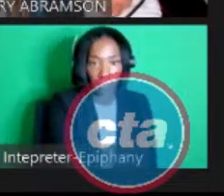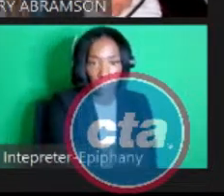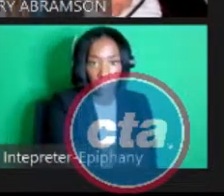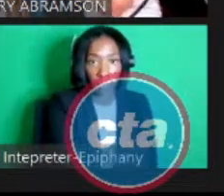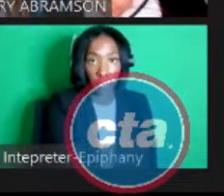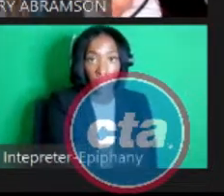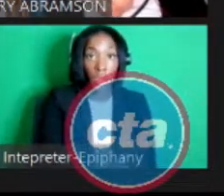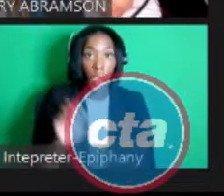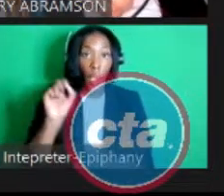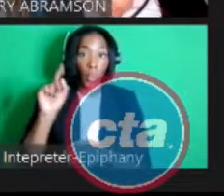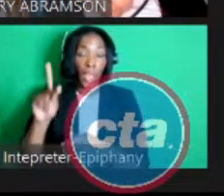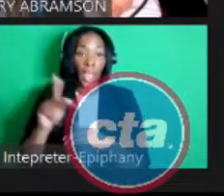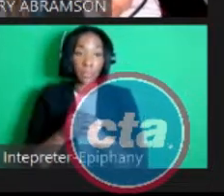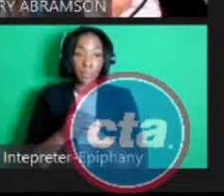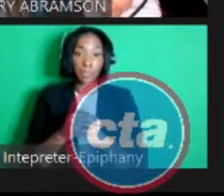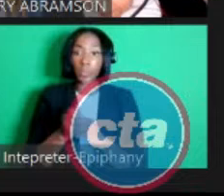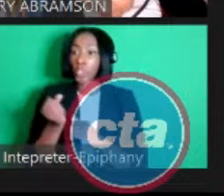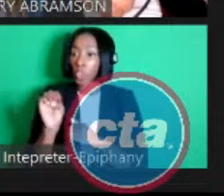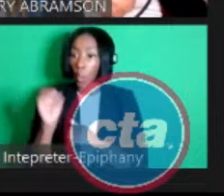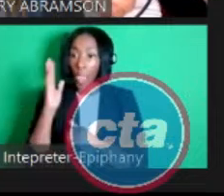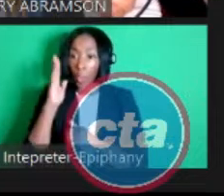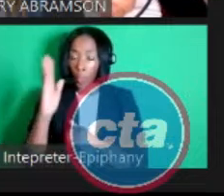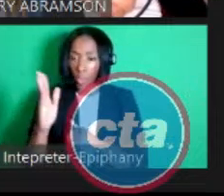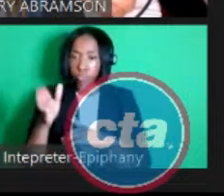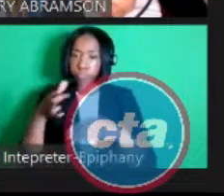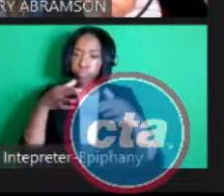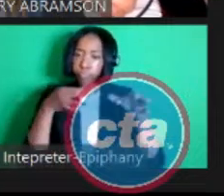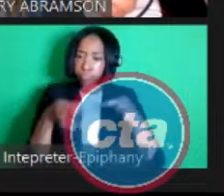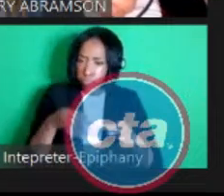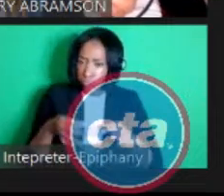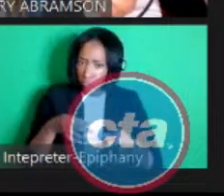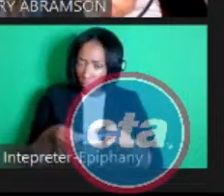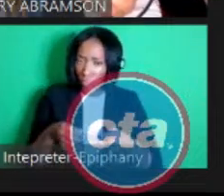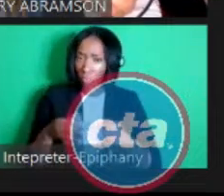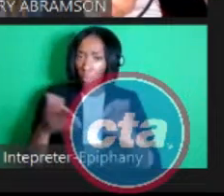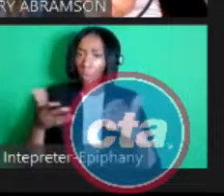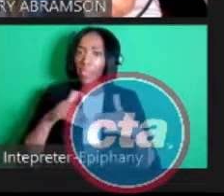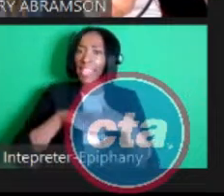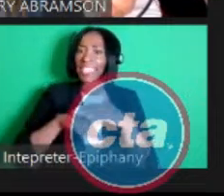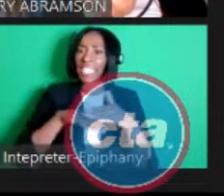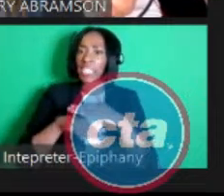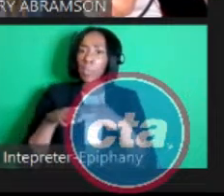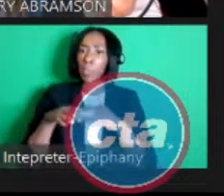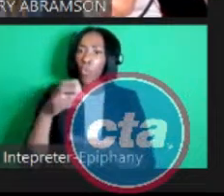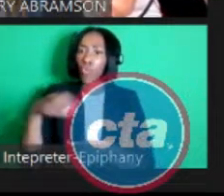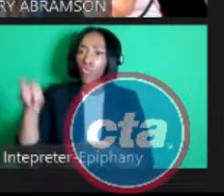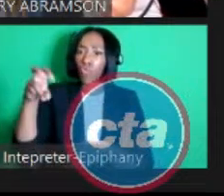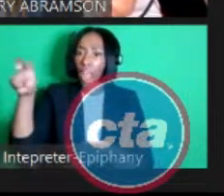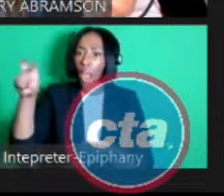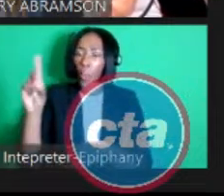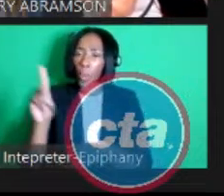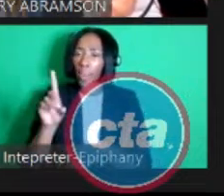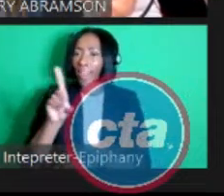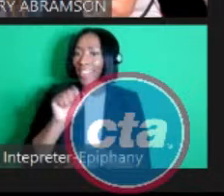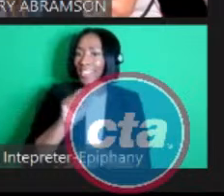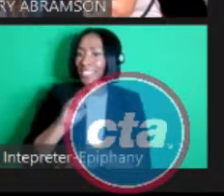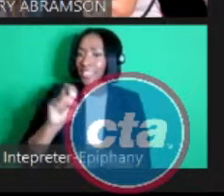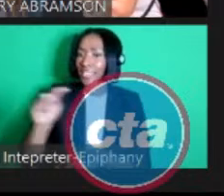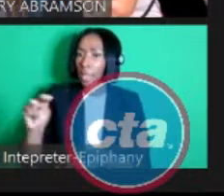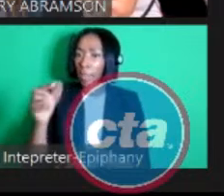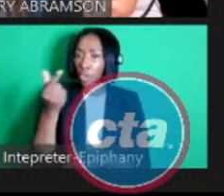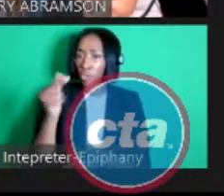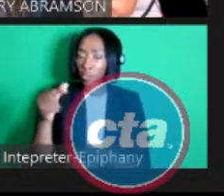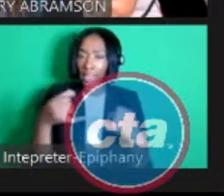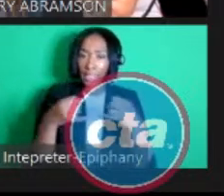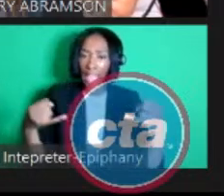Okay, so I will walk you through the accessible route on the Damon Green Line Station, which is at Damon